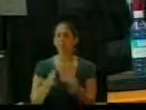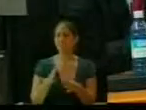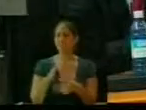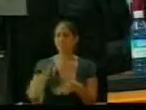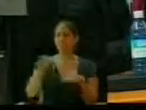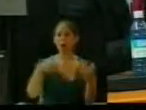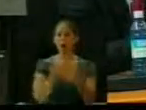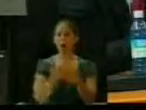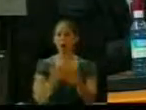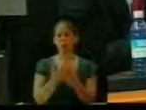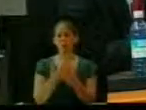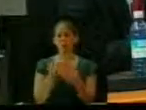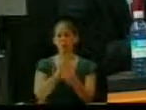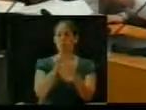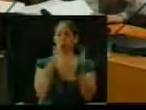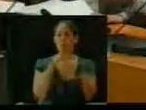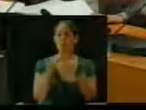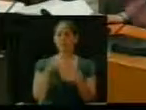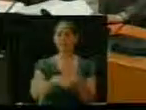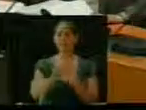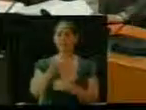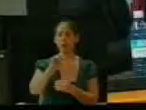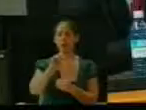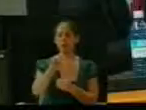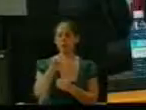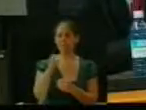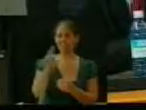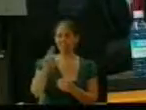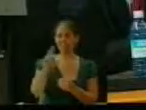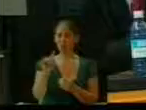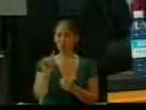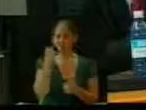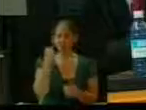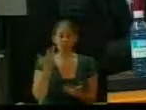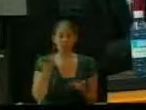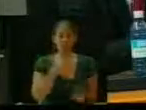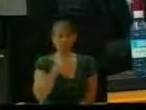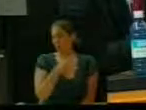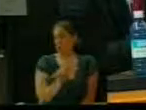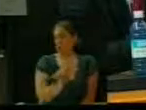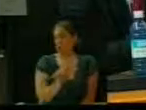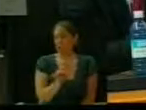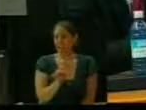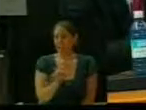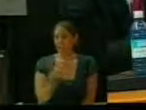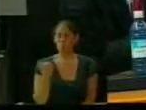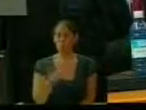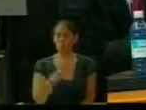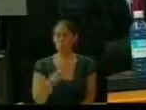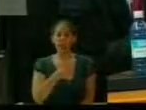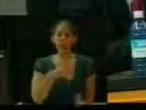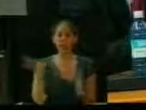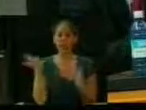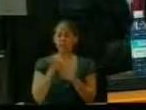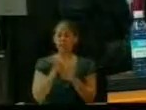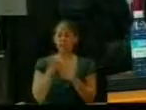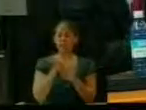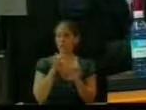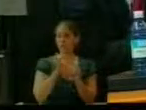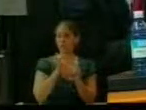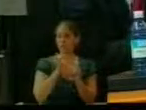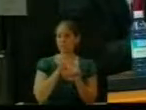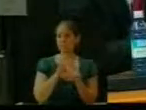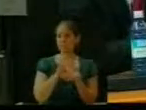every employee in Knox County government. And if they don't like it, then don't have a charge to do anything. We're elected officials, and